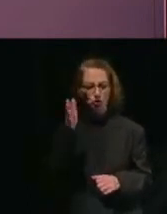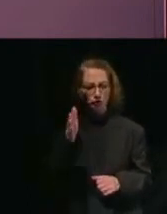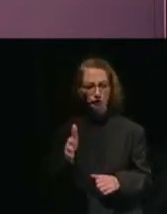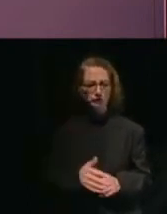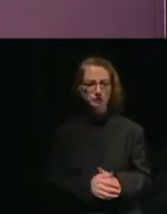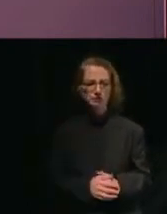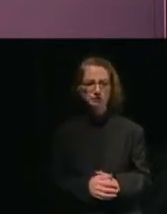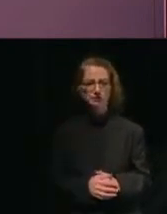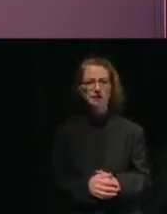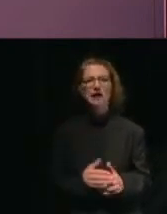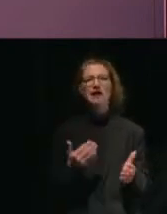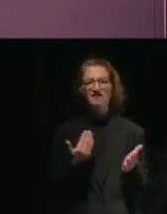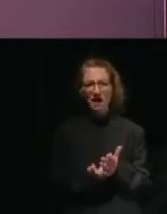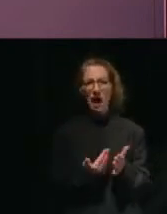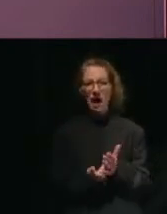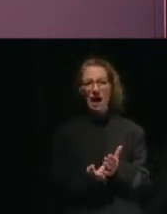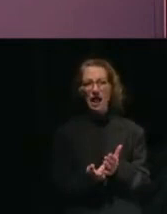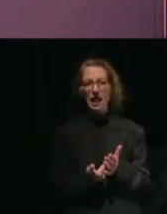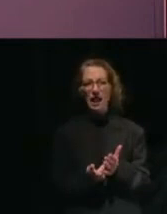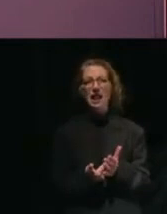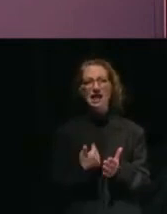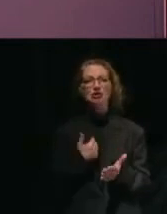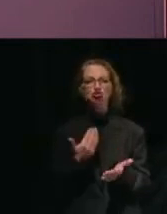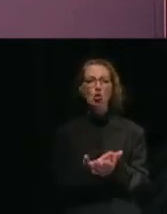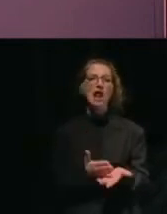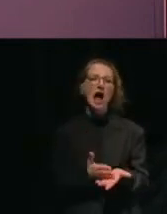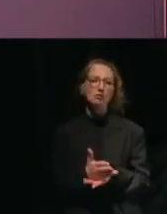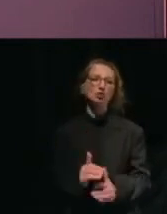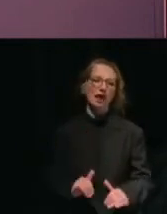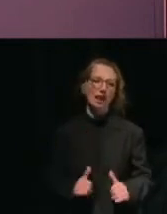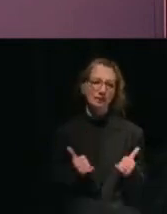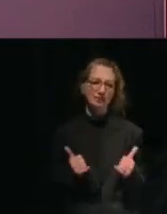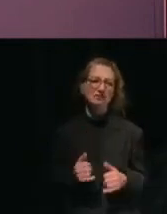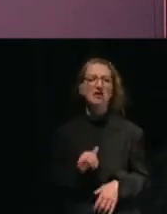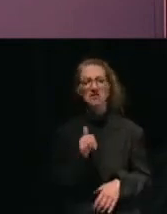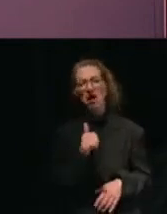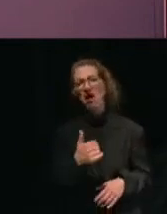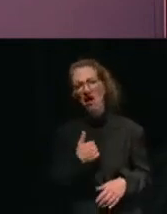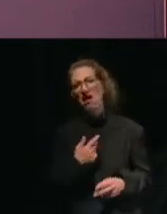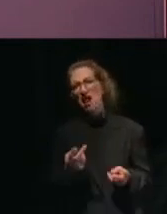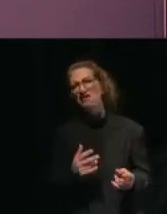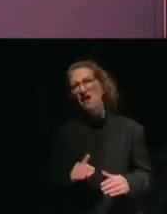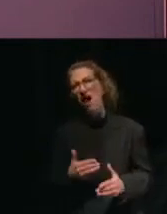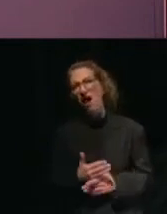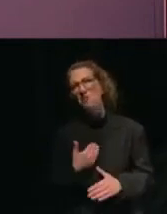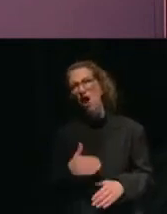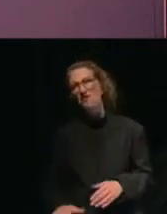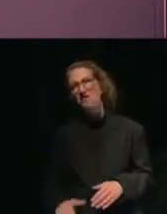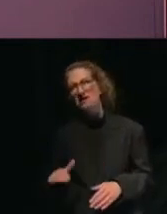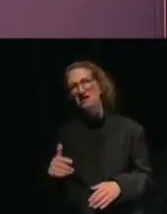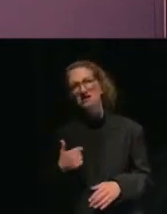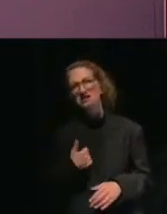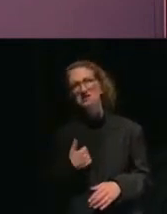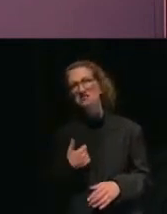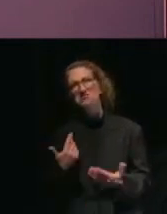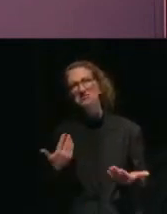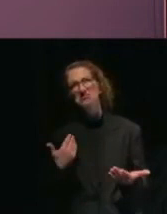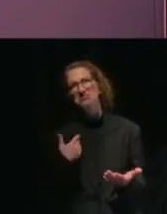very clearly shows us how this paradox situation works. She's not concerned at all about her future because she's